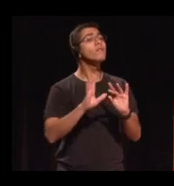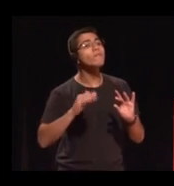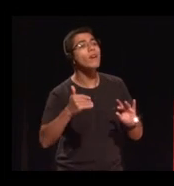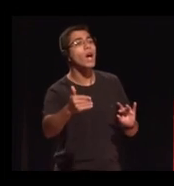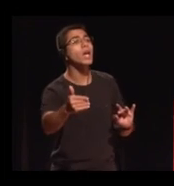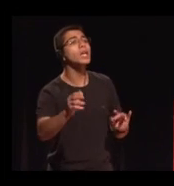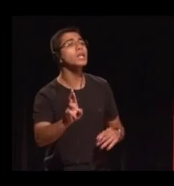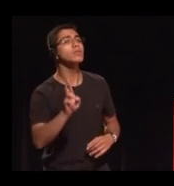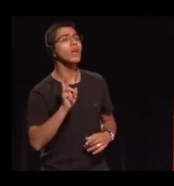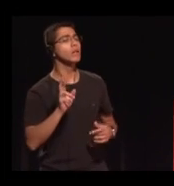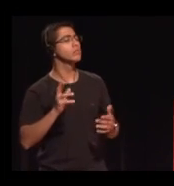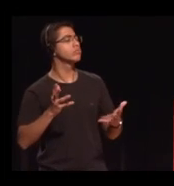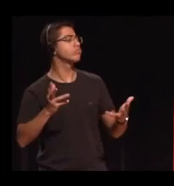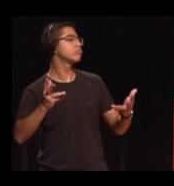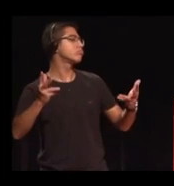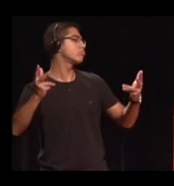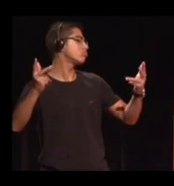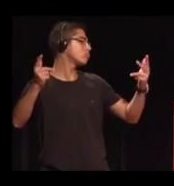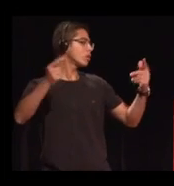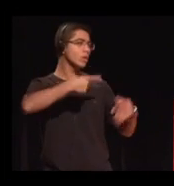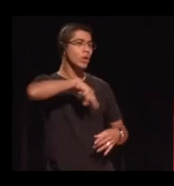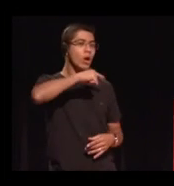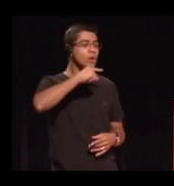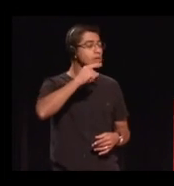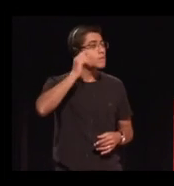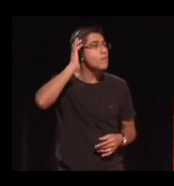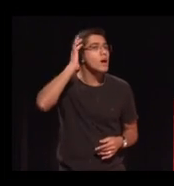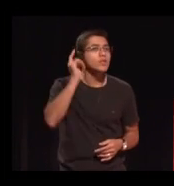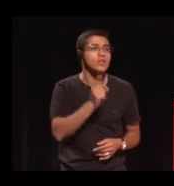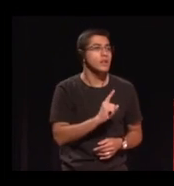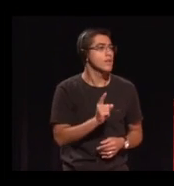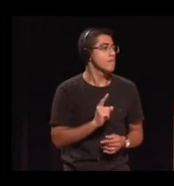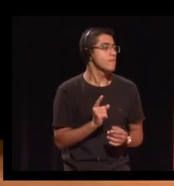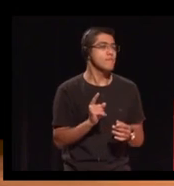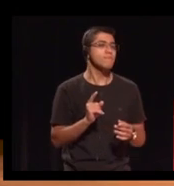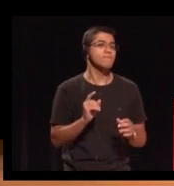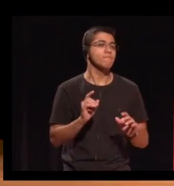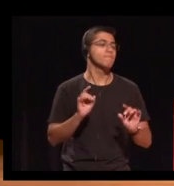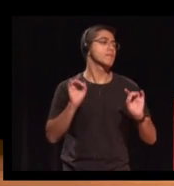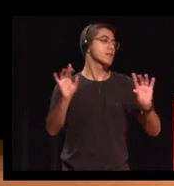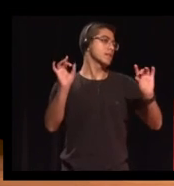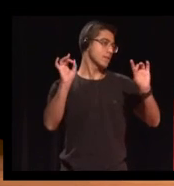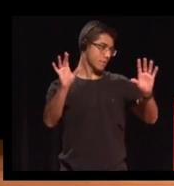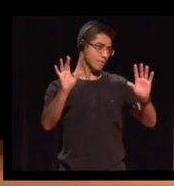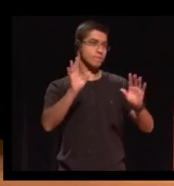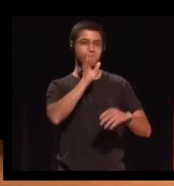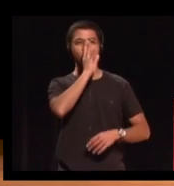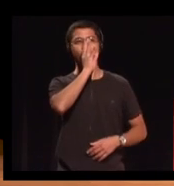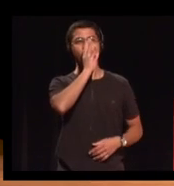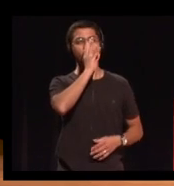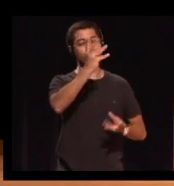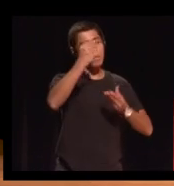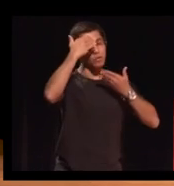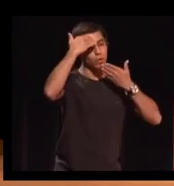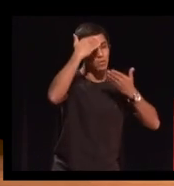interaction of these two approaches that make things incredible. Thank you.